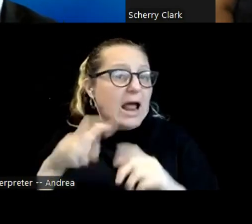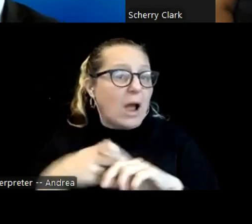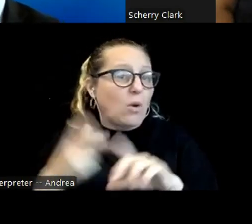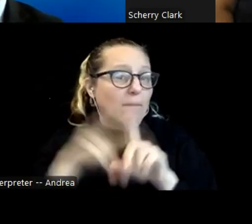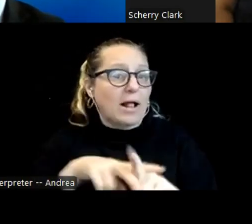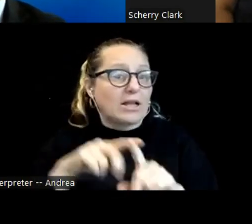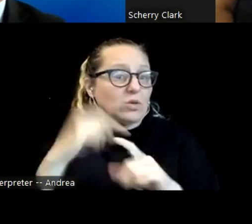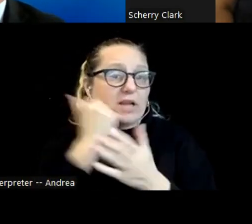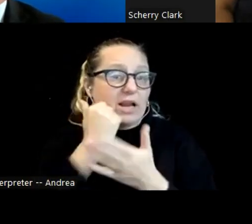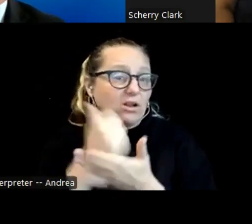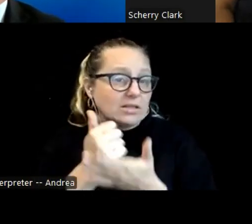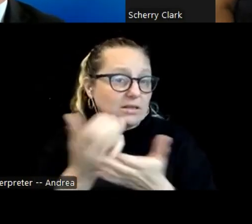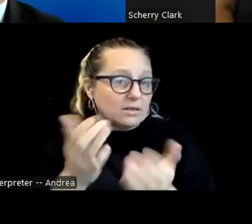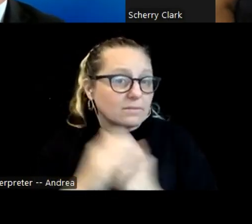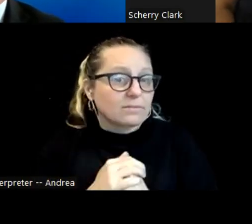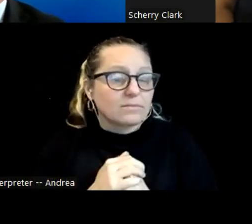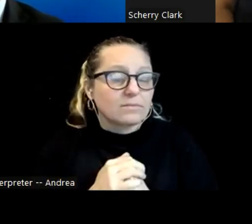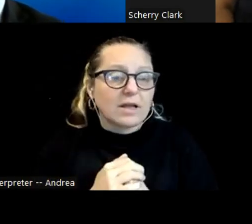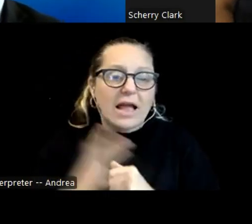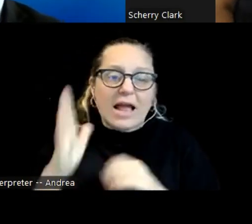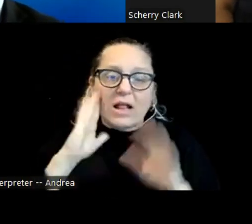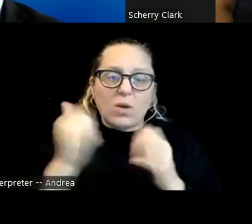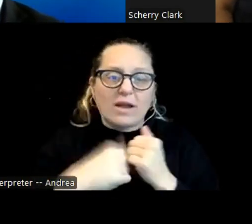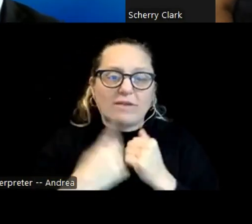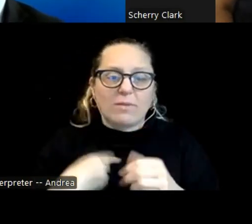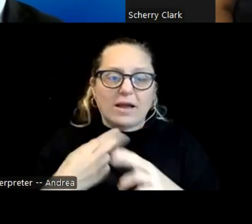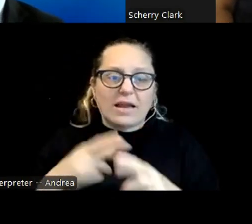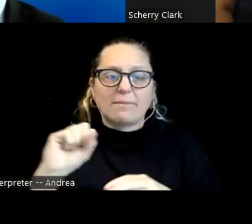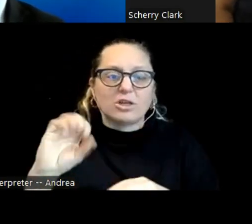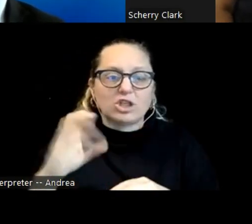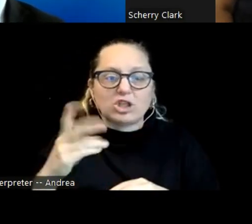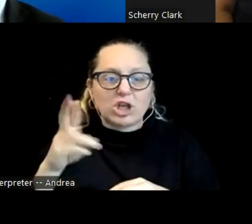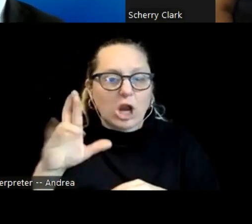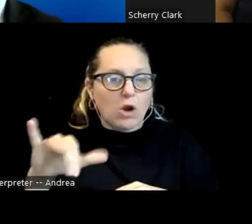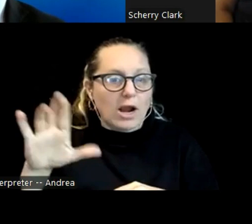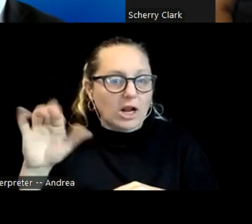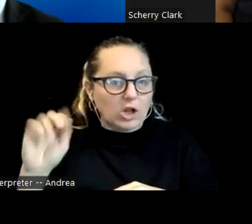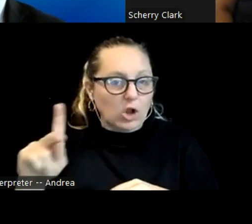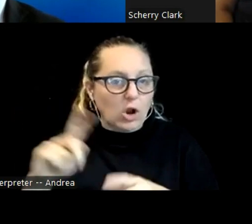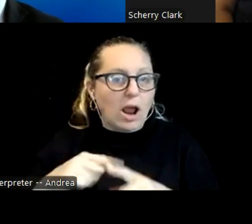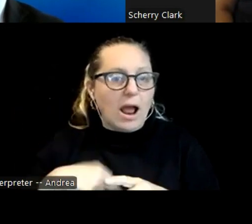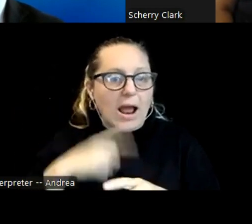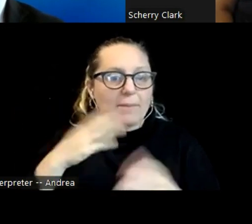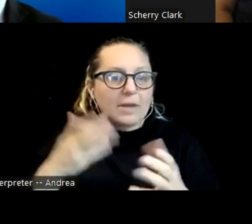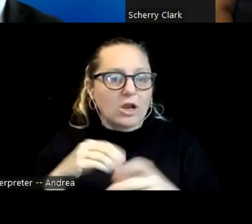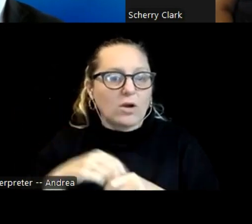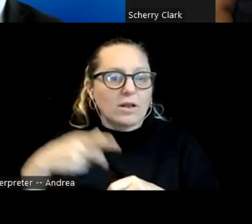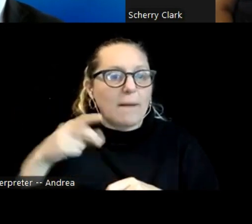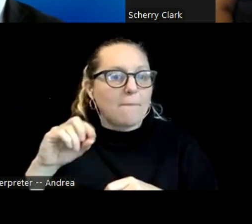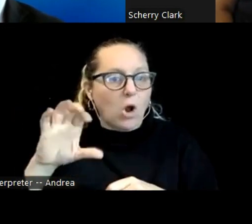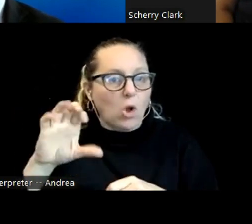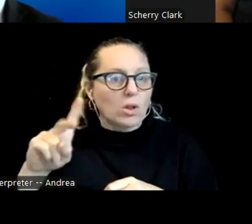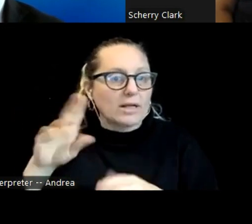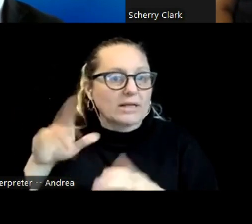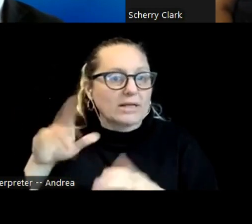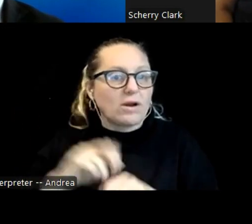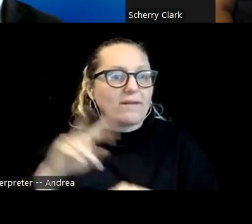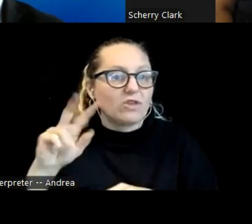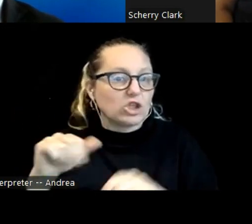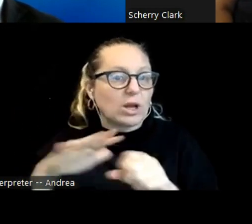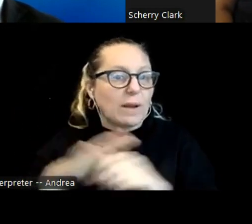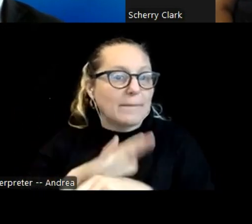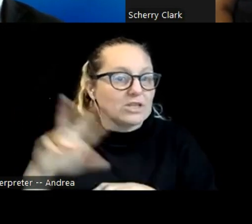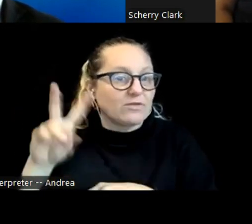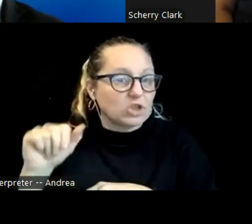assisting? Hello, everybody. My name is Scherry Clark. I am located here at the Foley Center in Virginia Beach, Virginia.